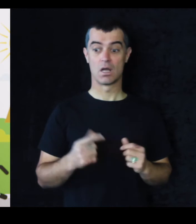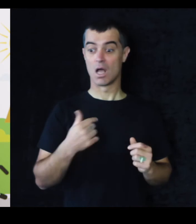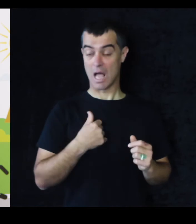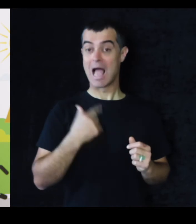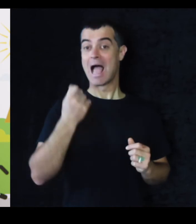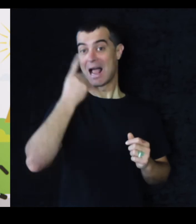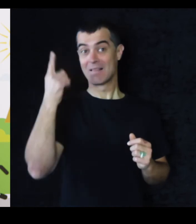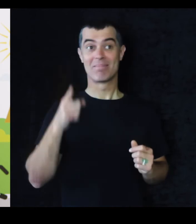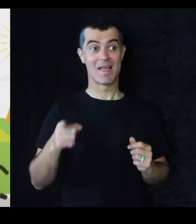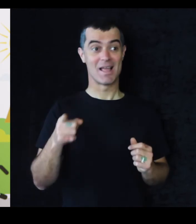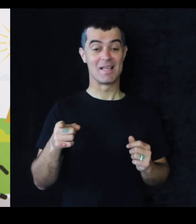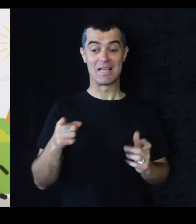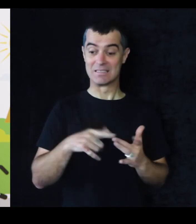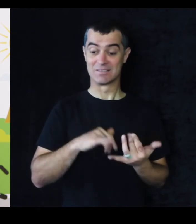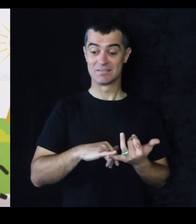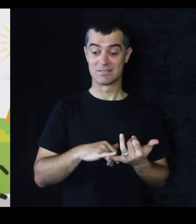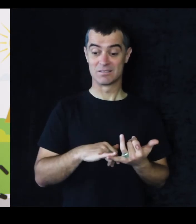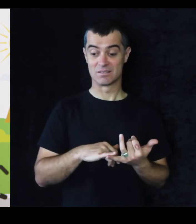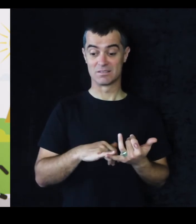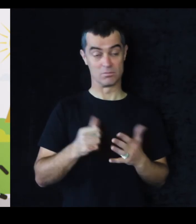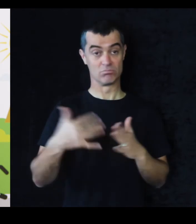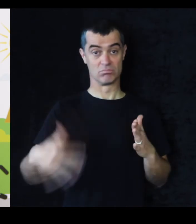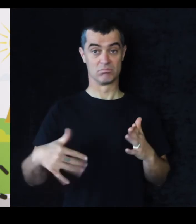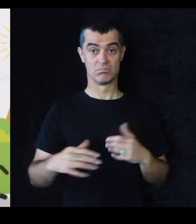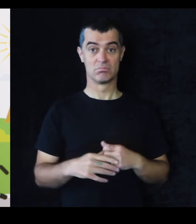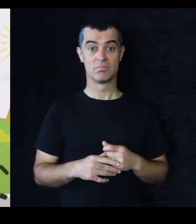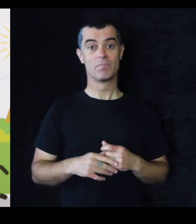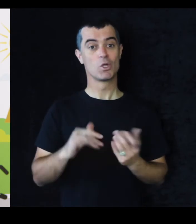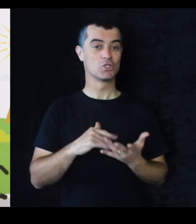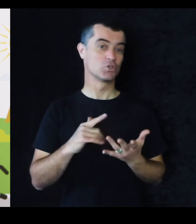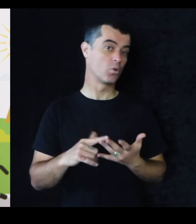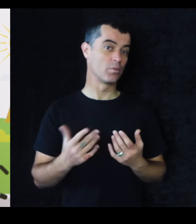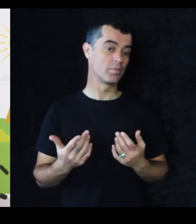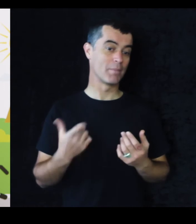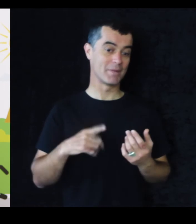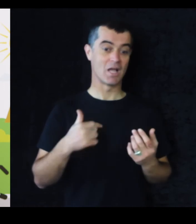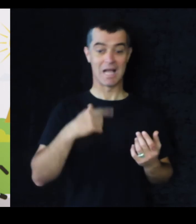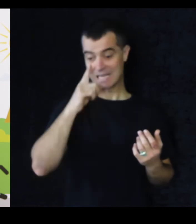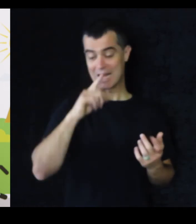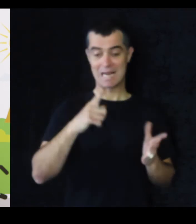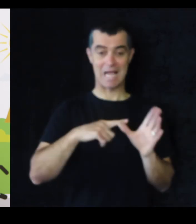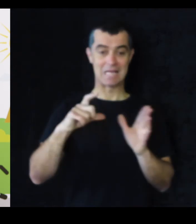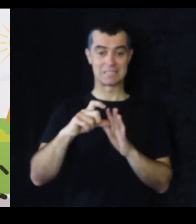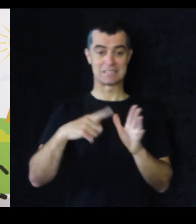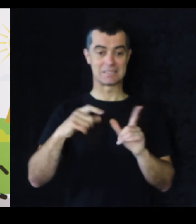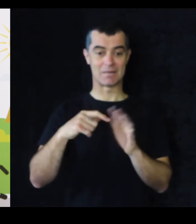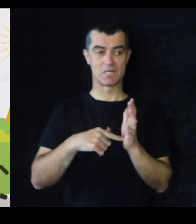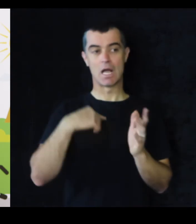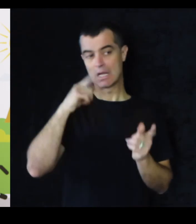I understand that is quite costly, and so because I can adapt.